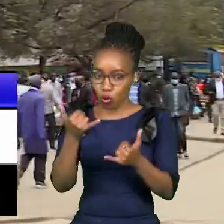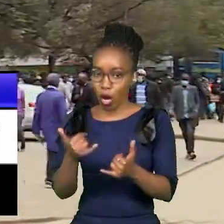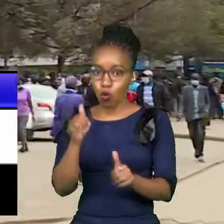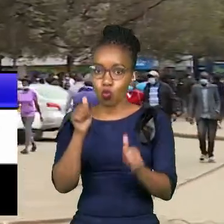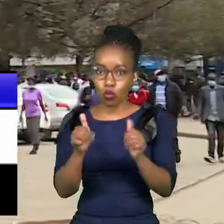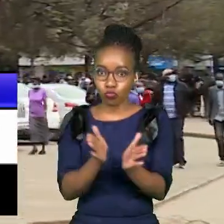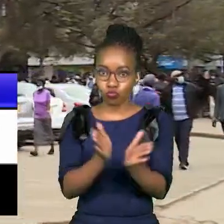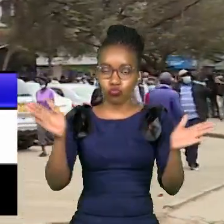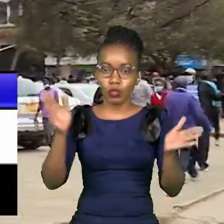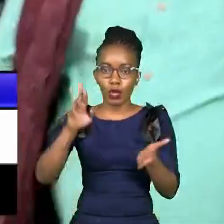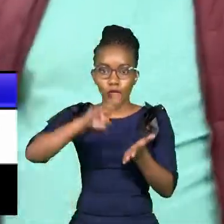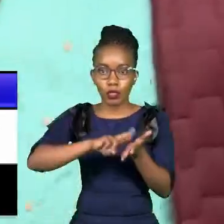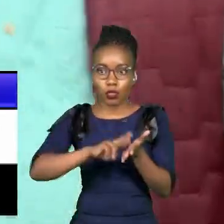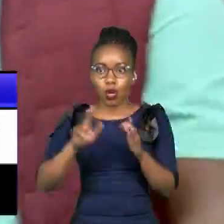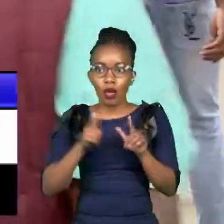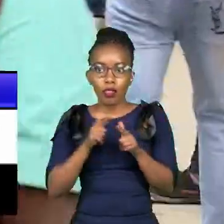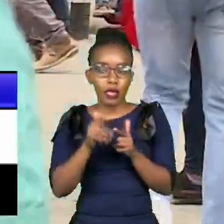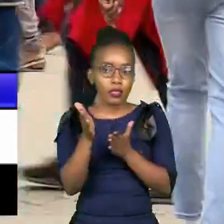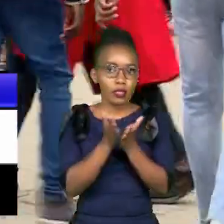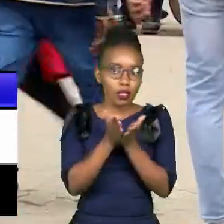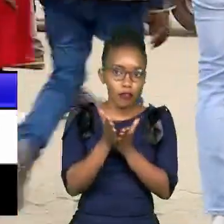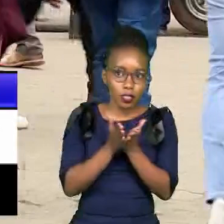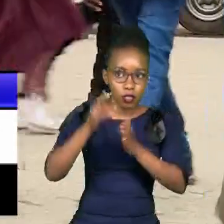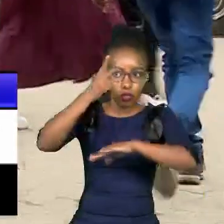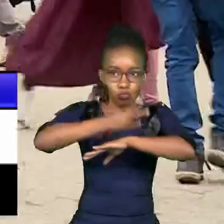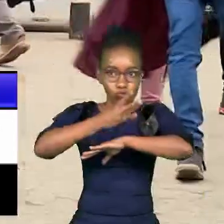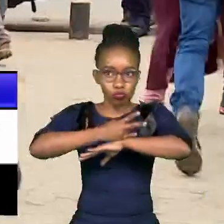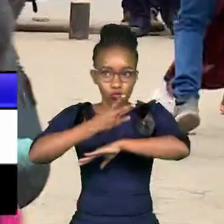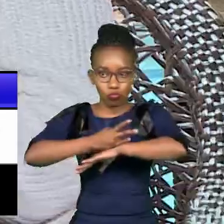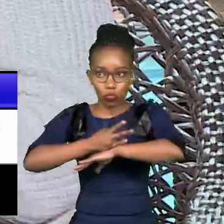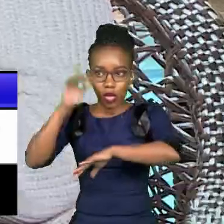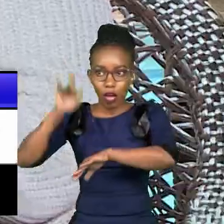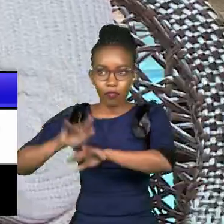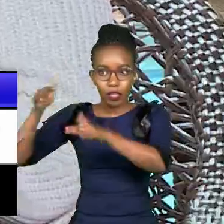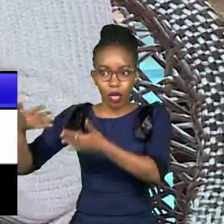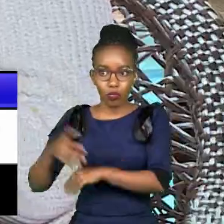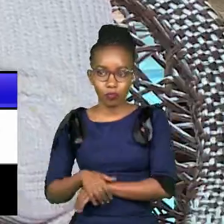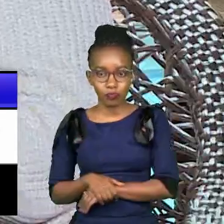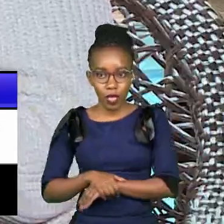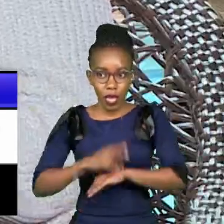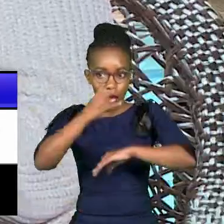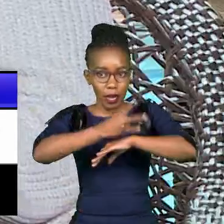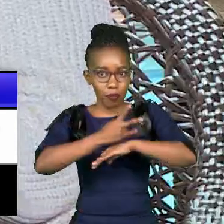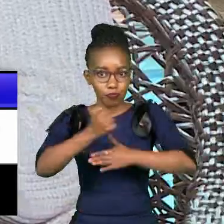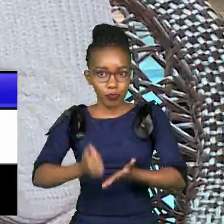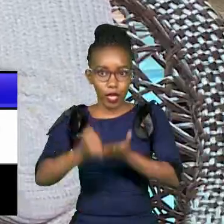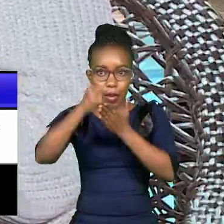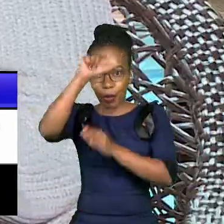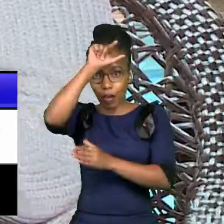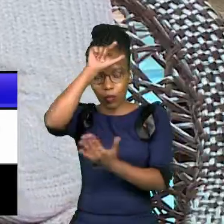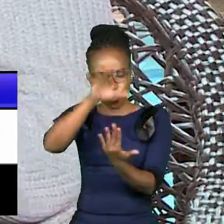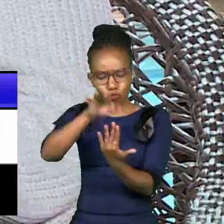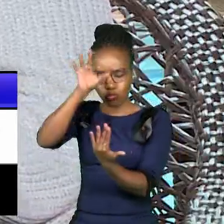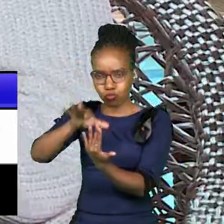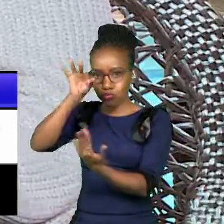mass registration, how then are the services under the cover going to be affected? Linking that to NHIF enables the government even to